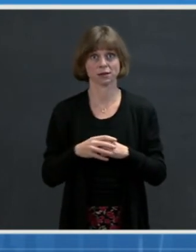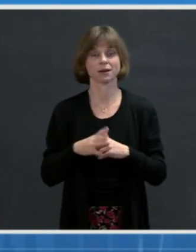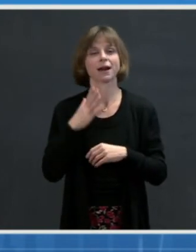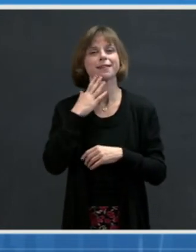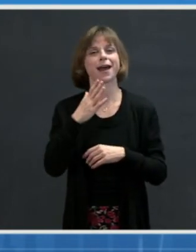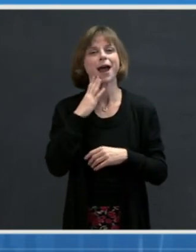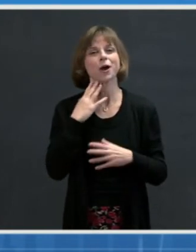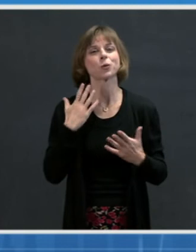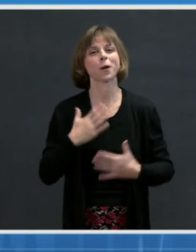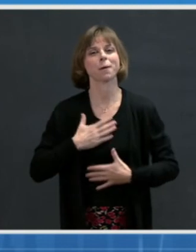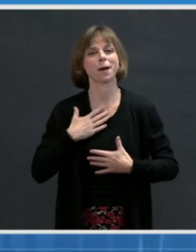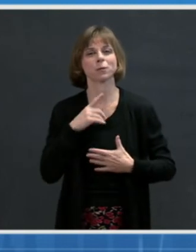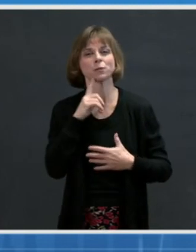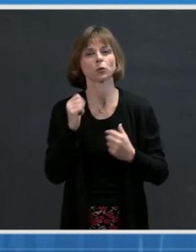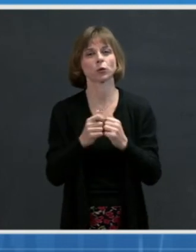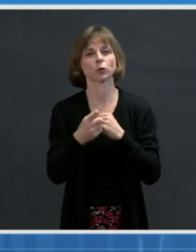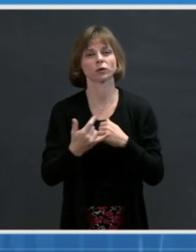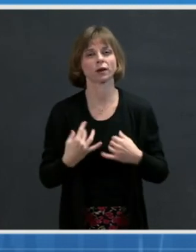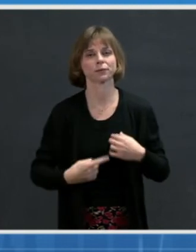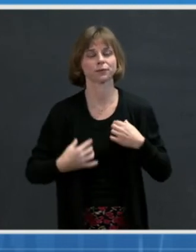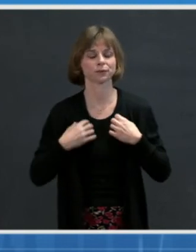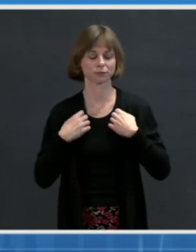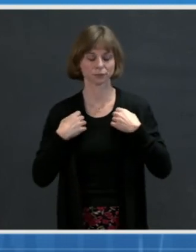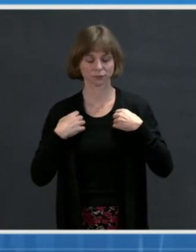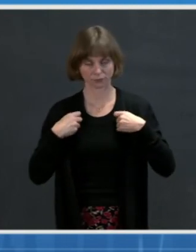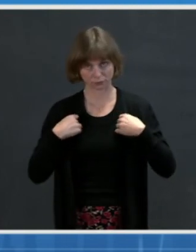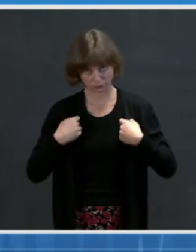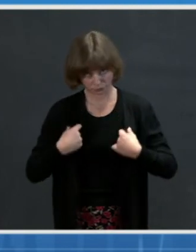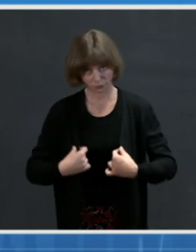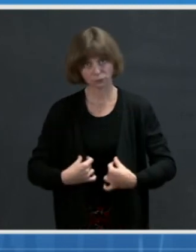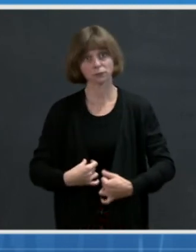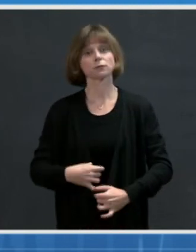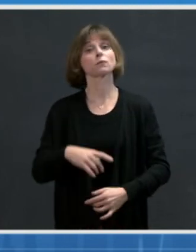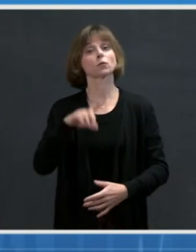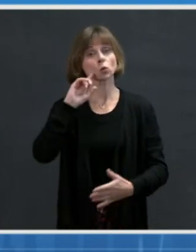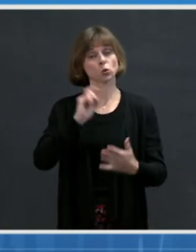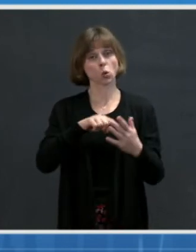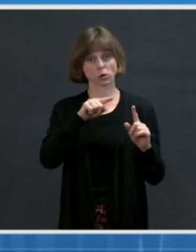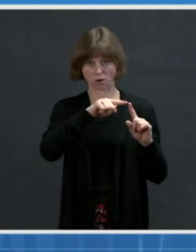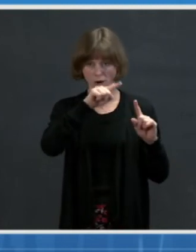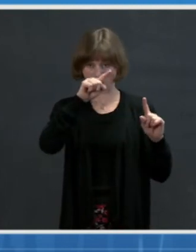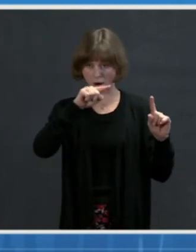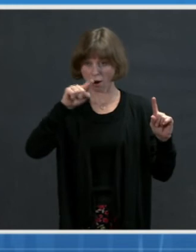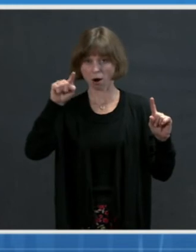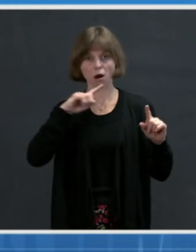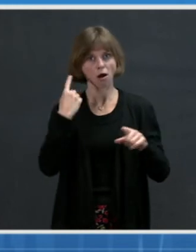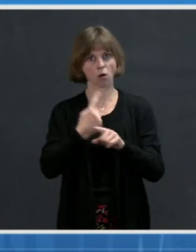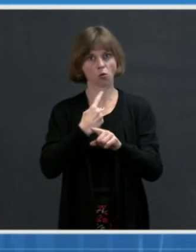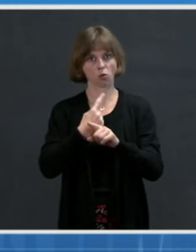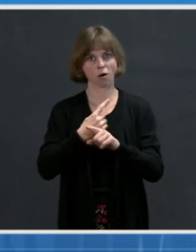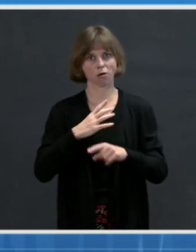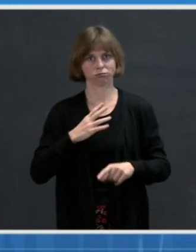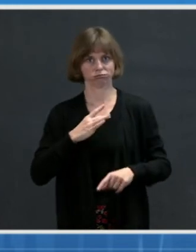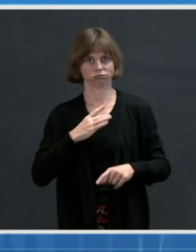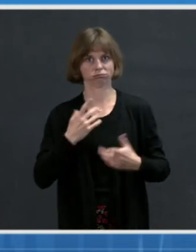to be with you today. We continue to see trends heading in the right direction. In the past week, average daily cases